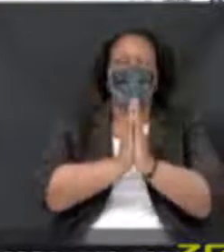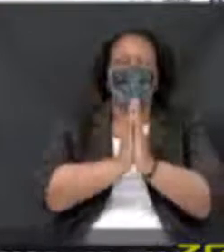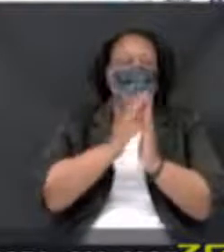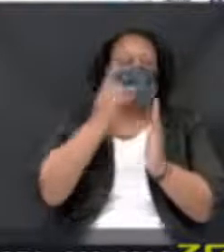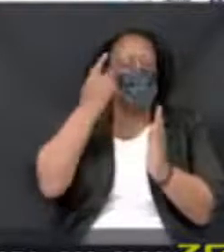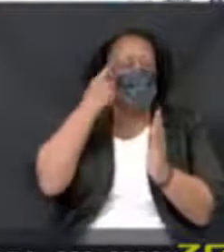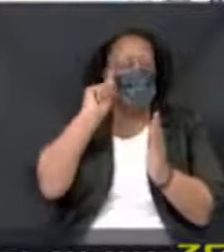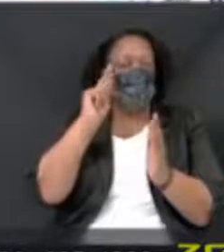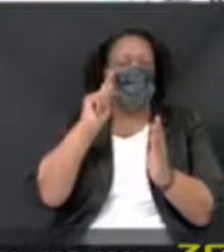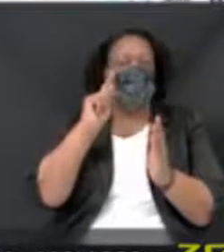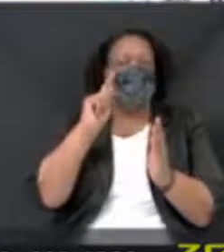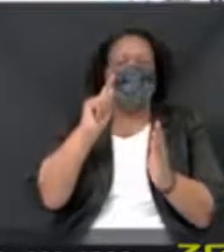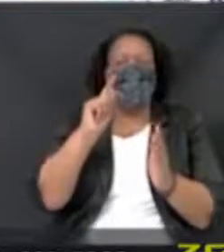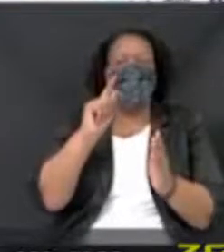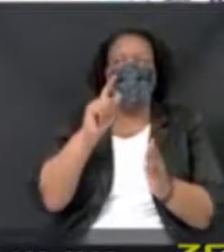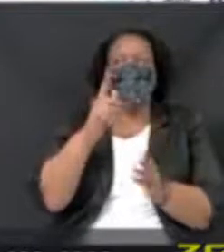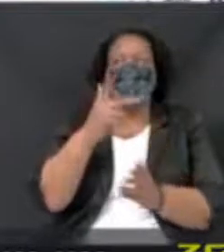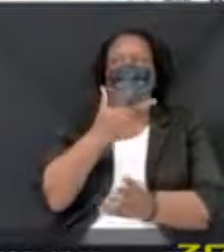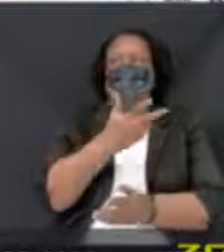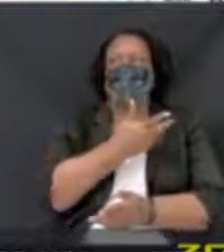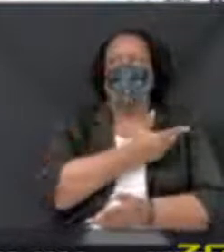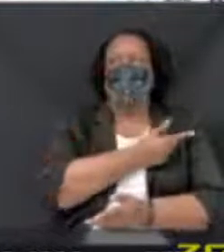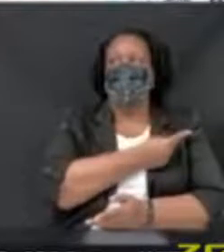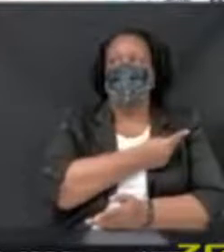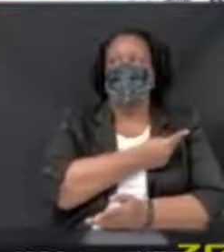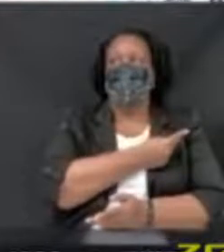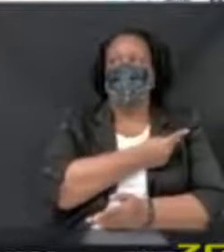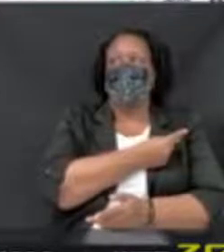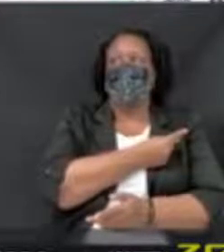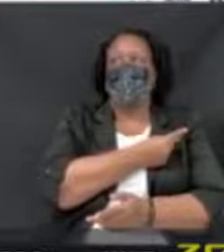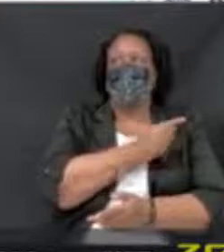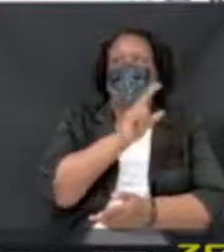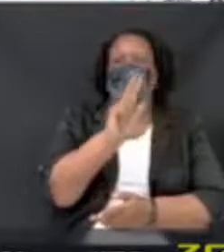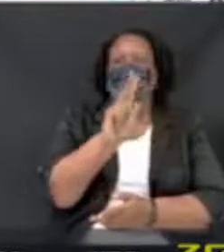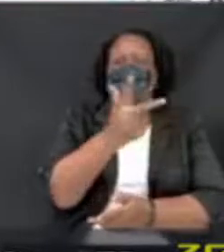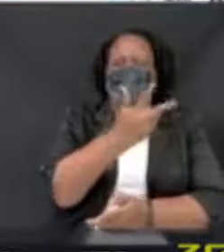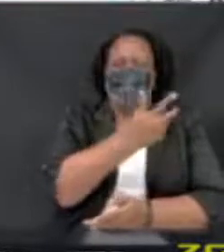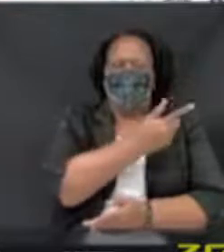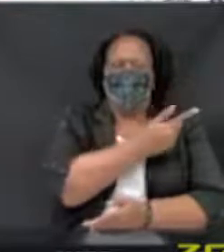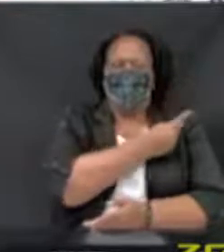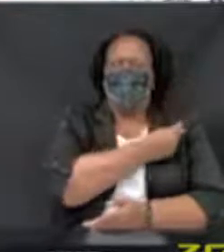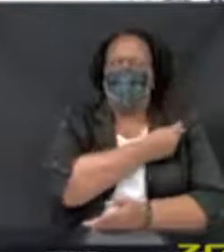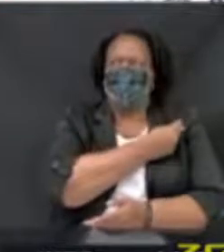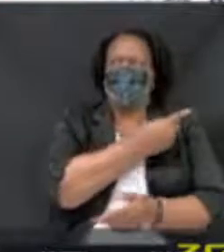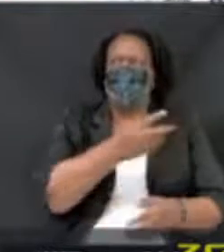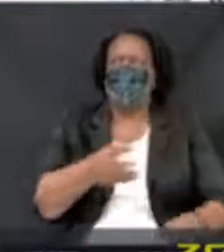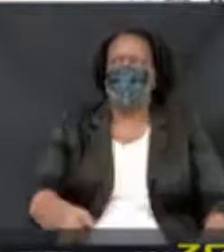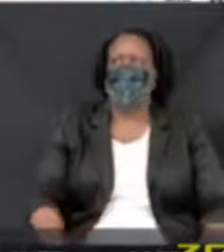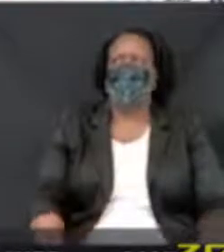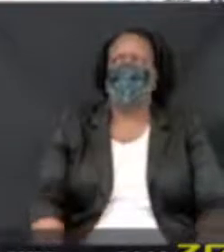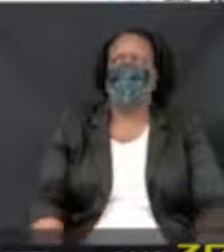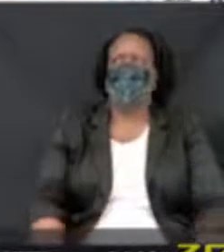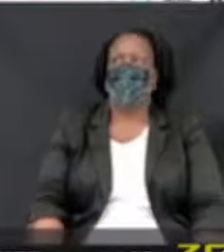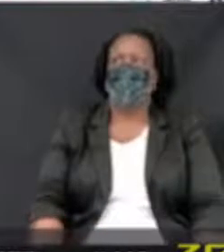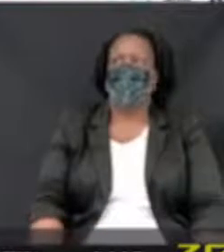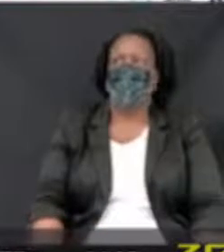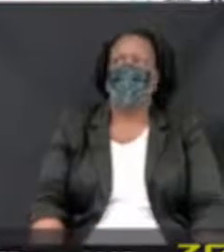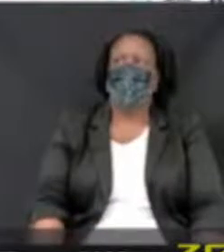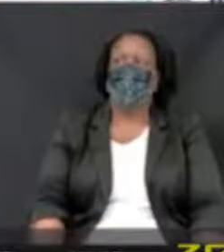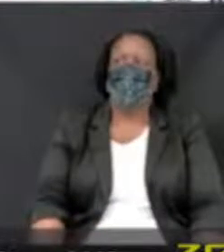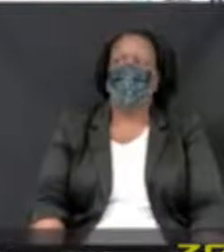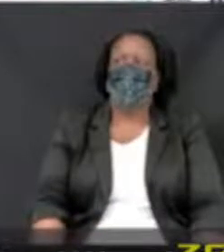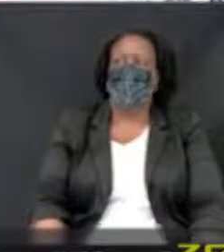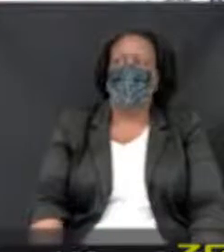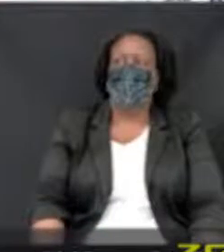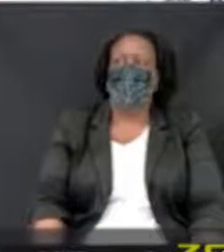shots. In St. Kitts, the booster shots are being added to the paper certificate by